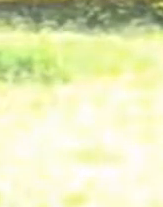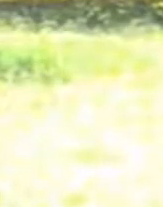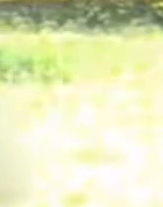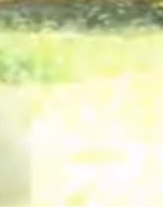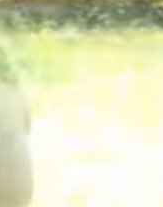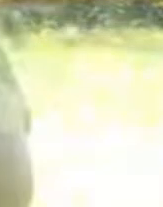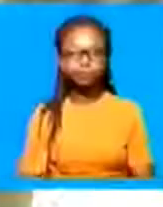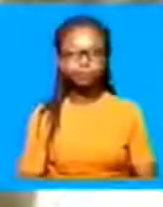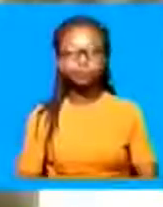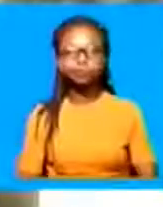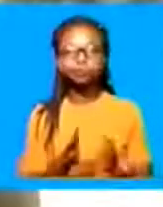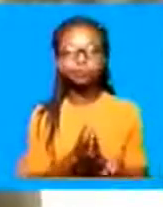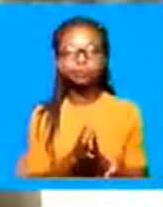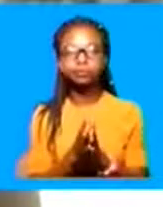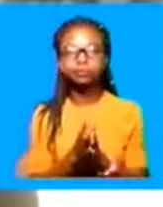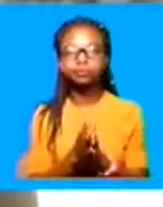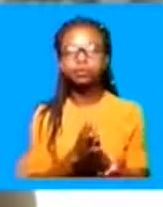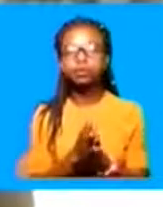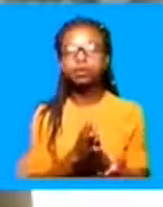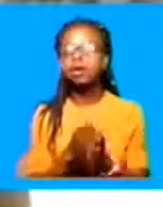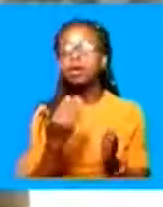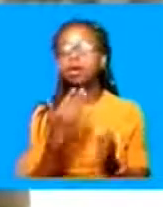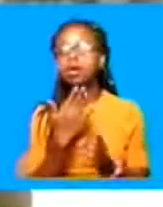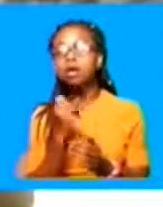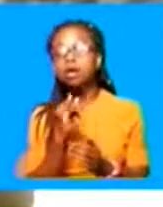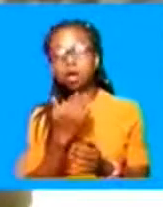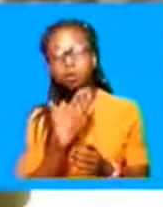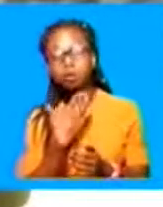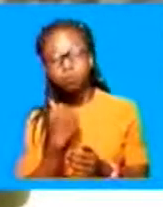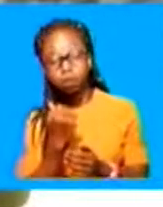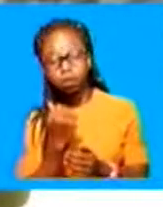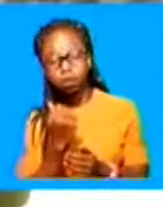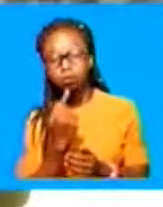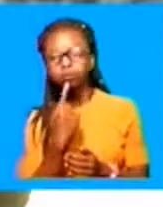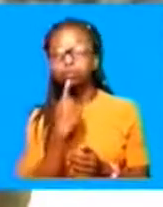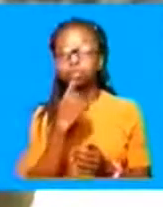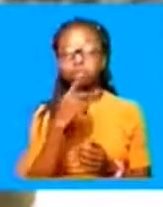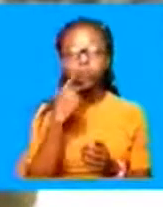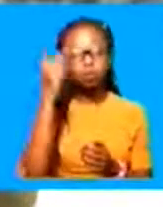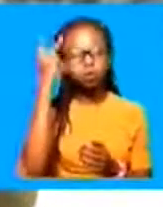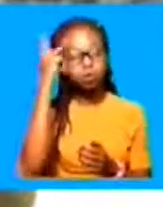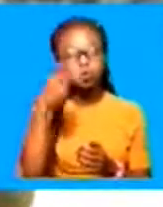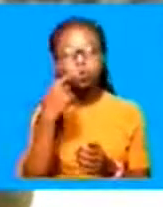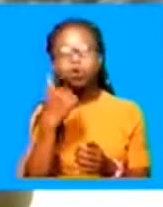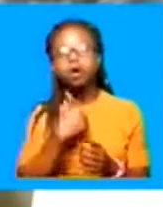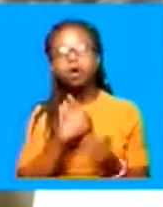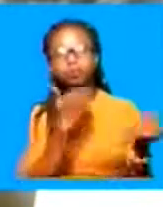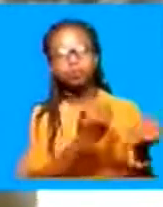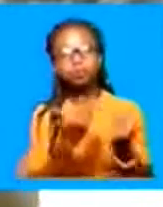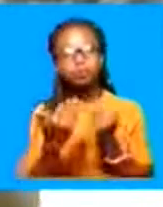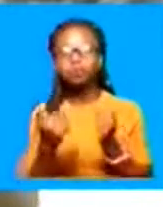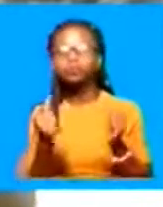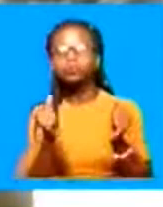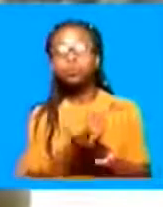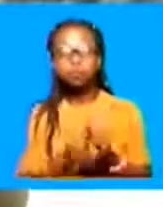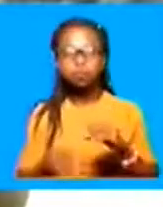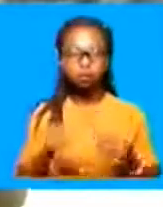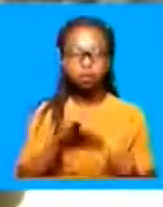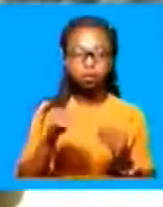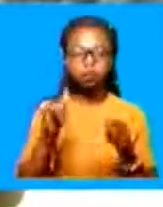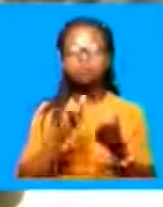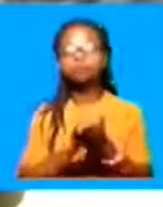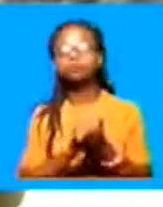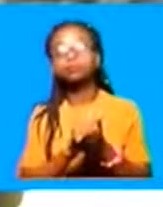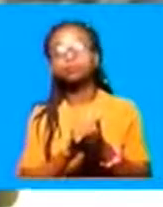kamano. I would tell parents outside there with children who have children with disability